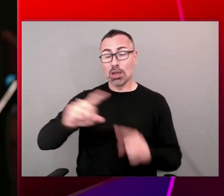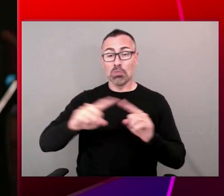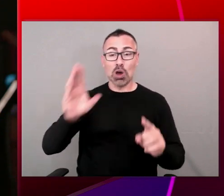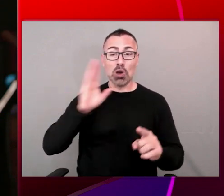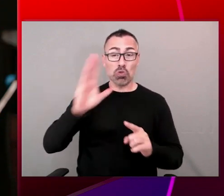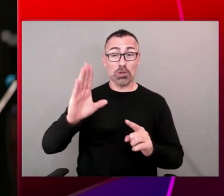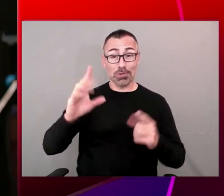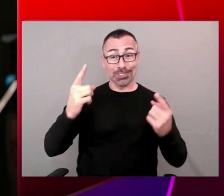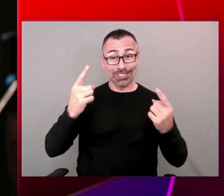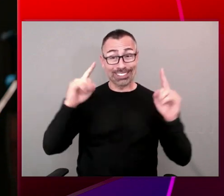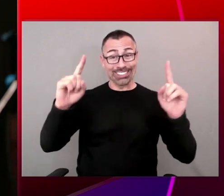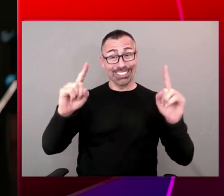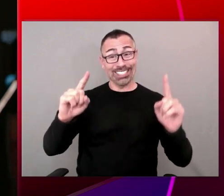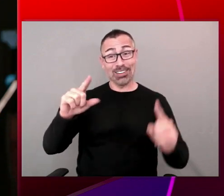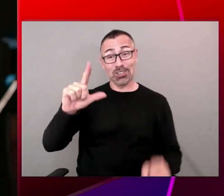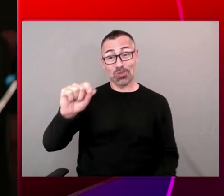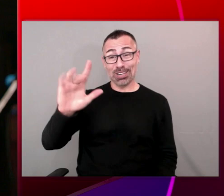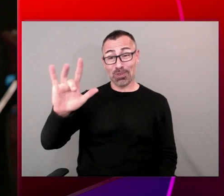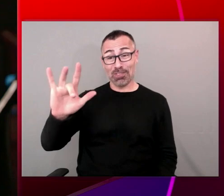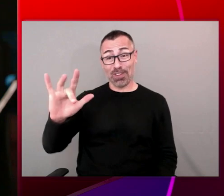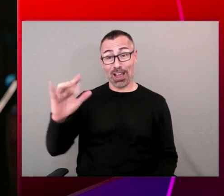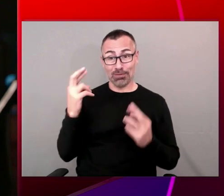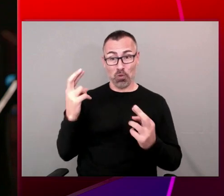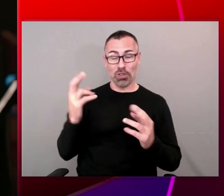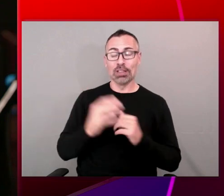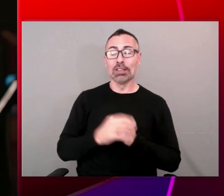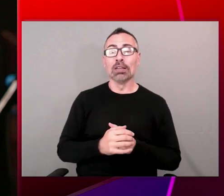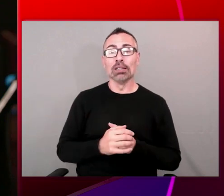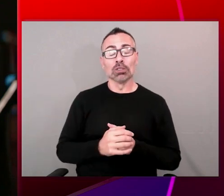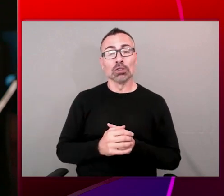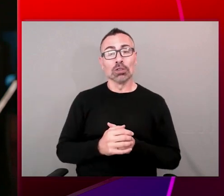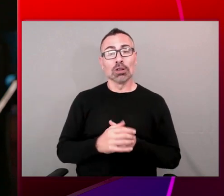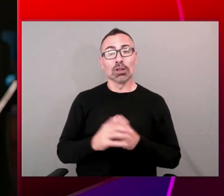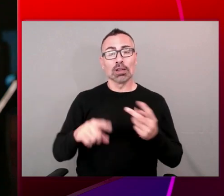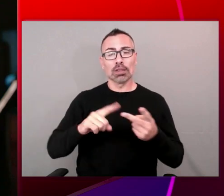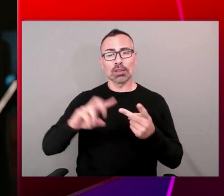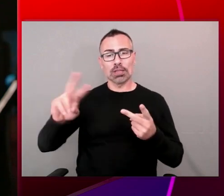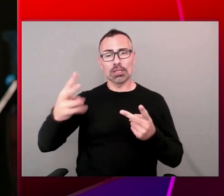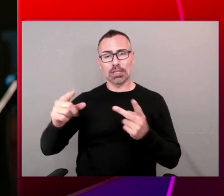great progress there. The other goal